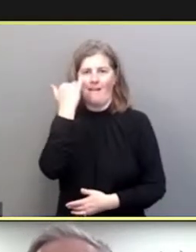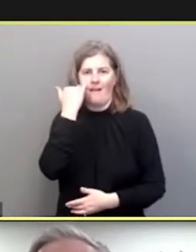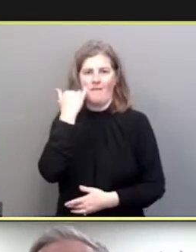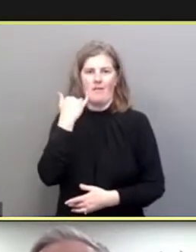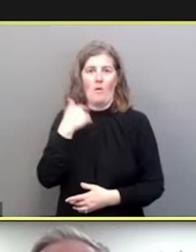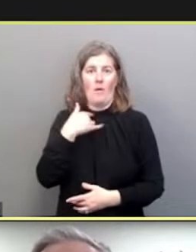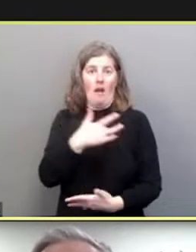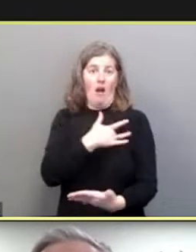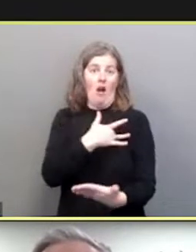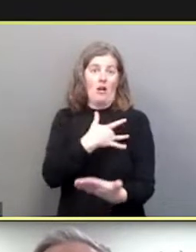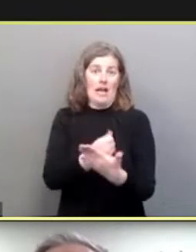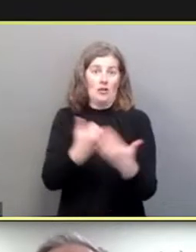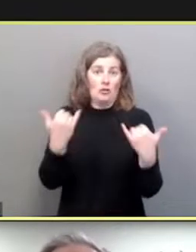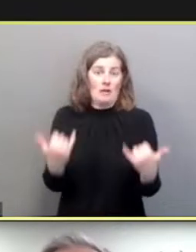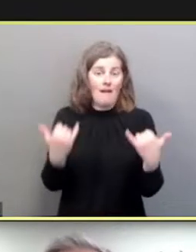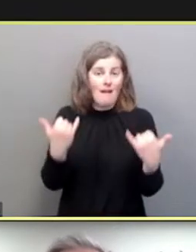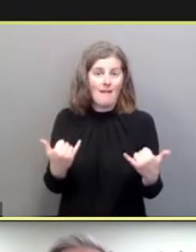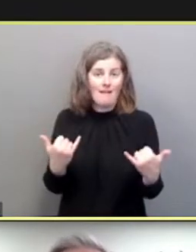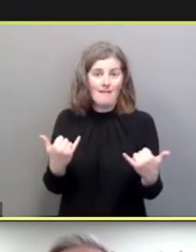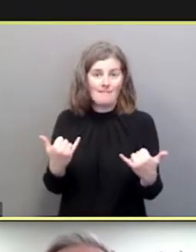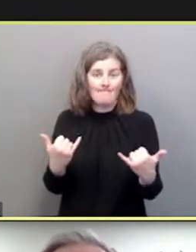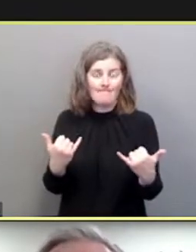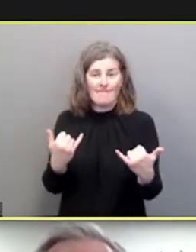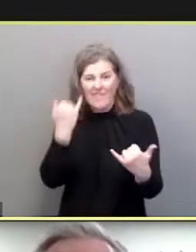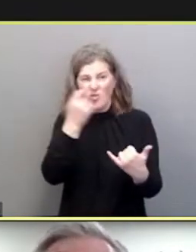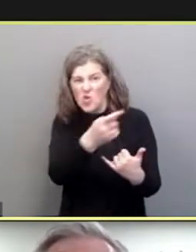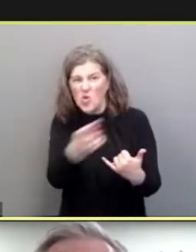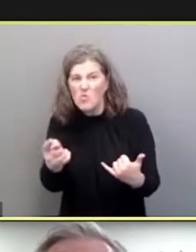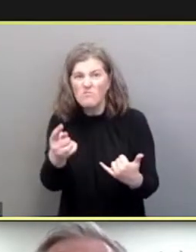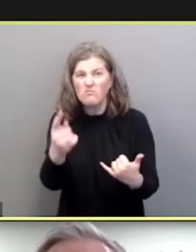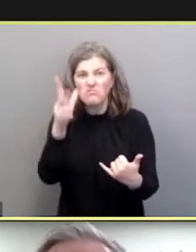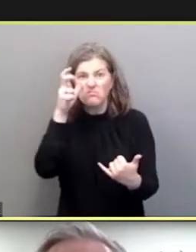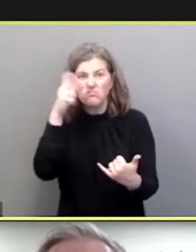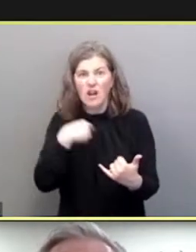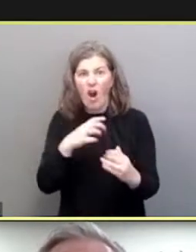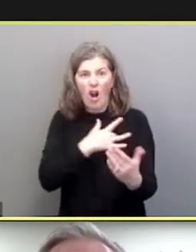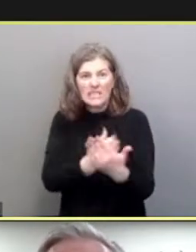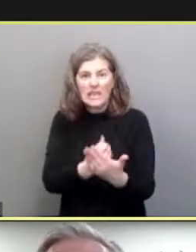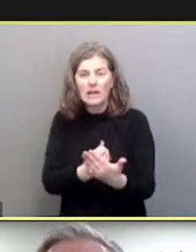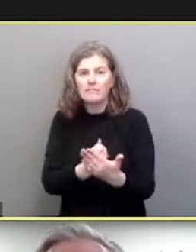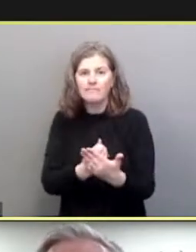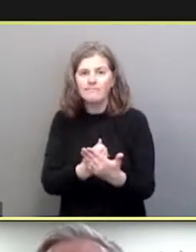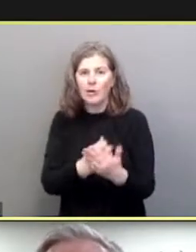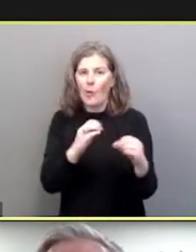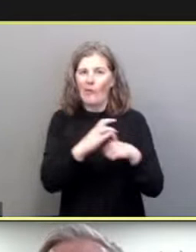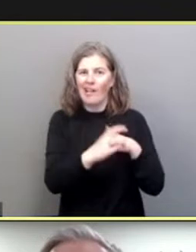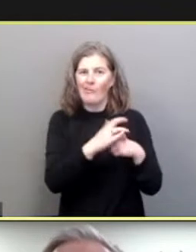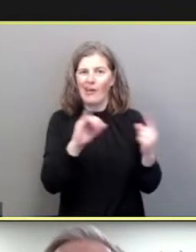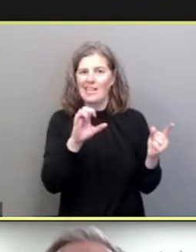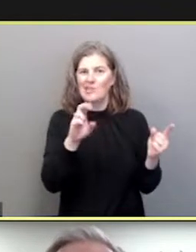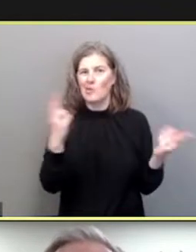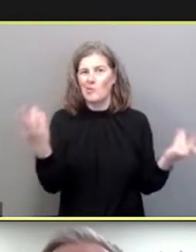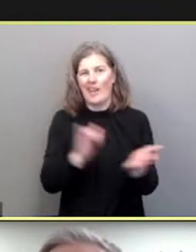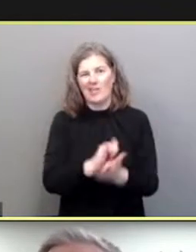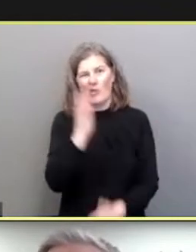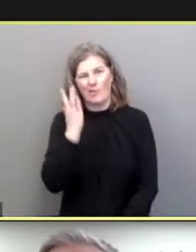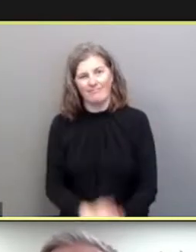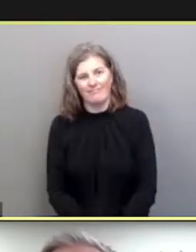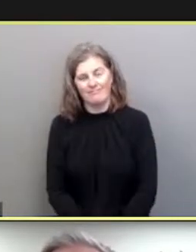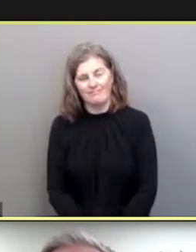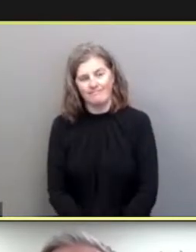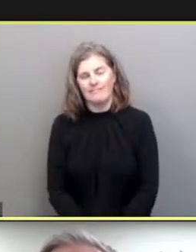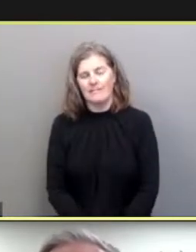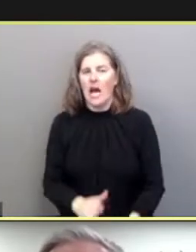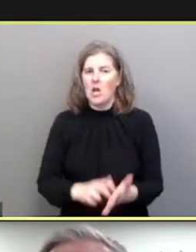heart attack today who's listening to this presentation, there probably won't be an ICU bed for you. So with that, I don't mean